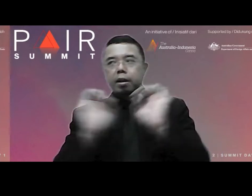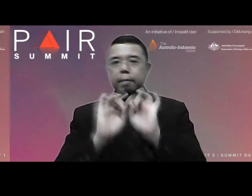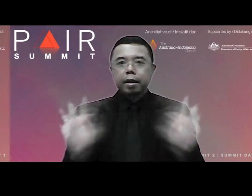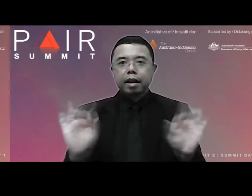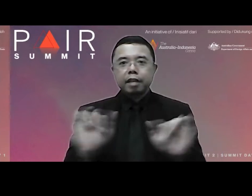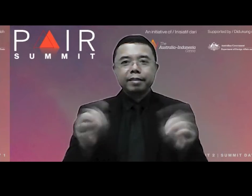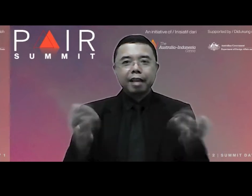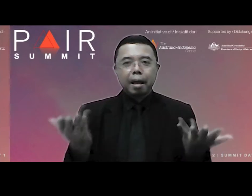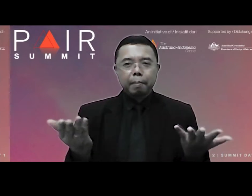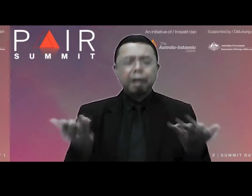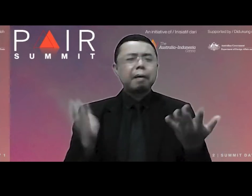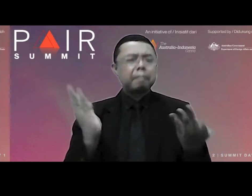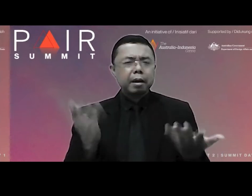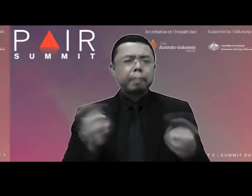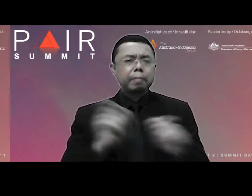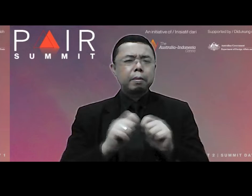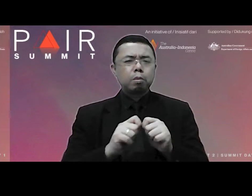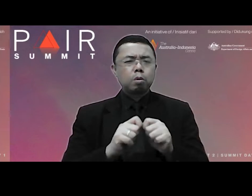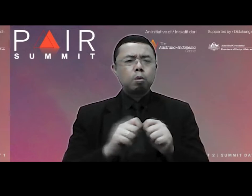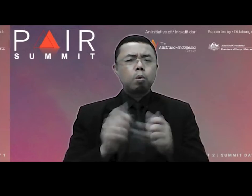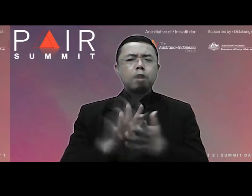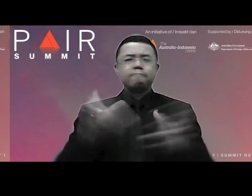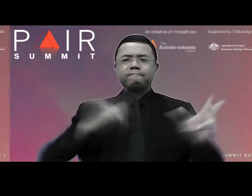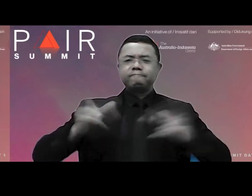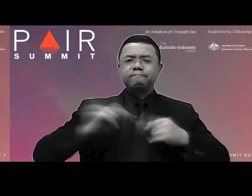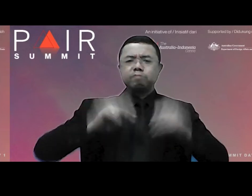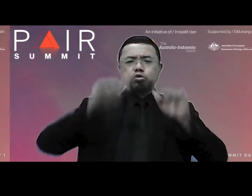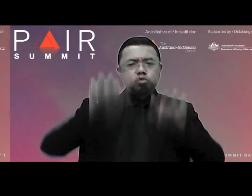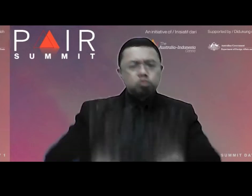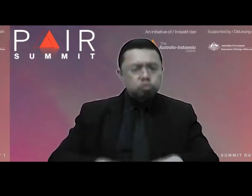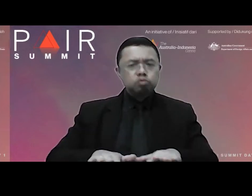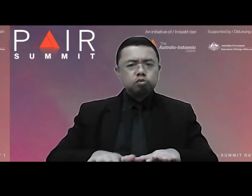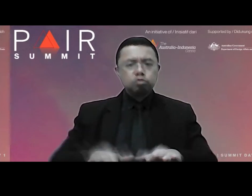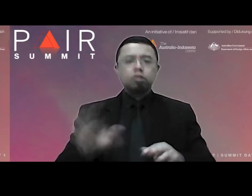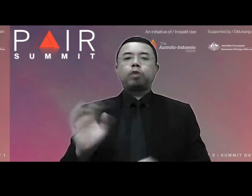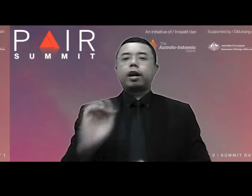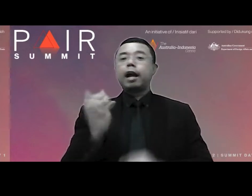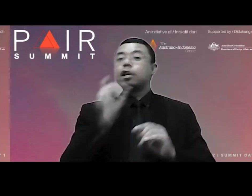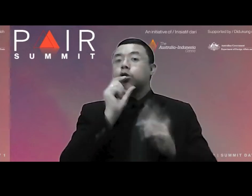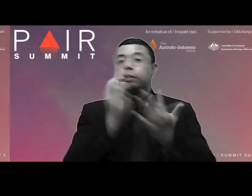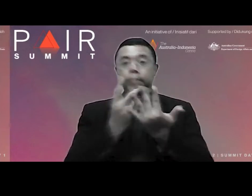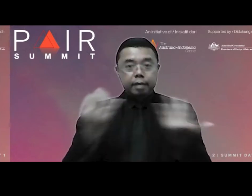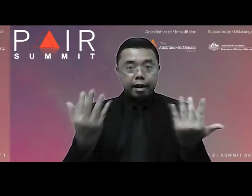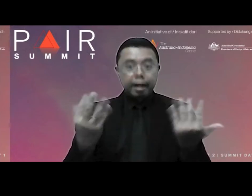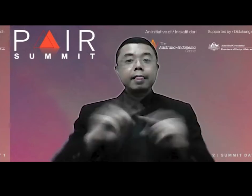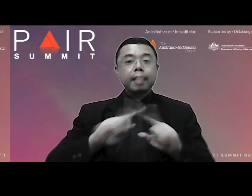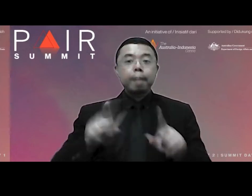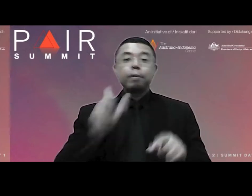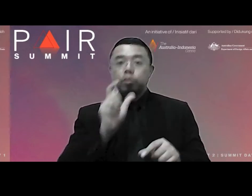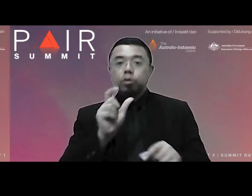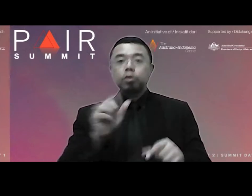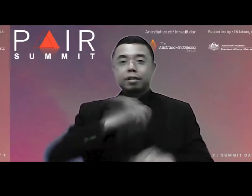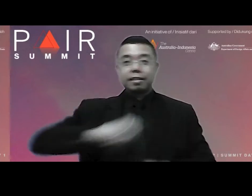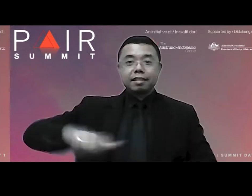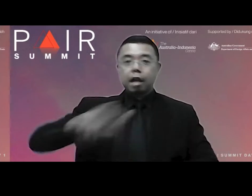amongst the public, but of course amongst frontline healthcare workers, because it carries through. How can people be motivated to follow rules